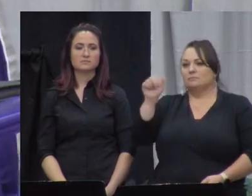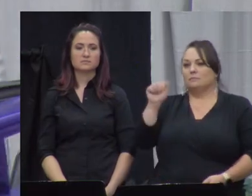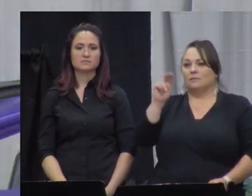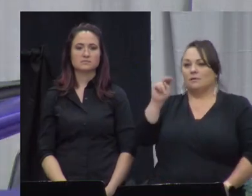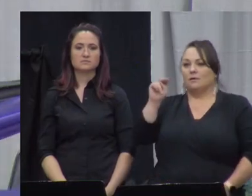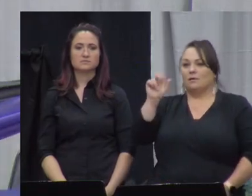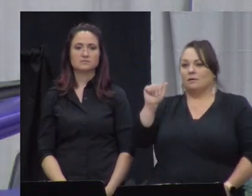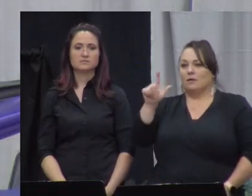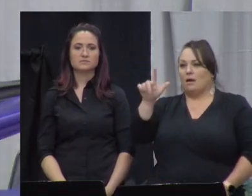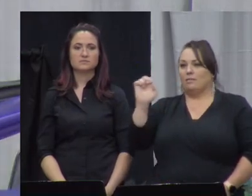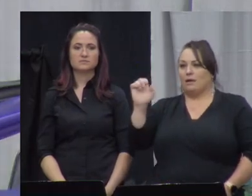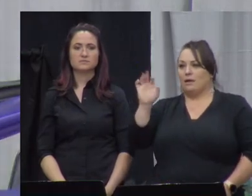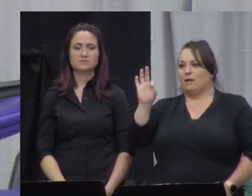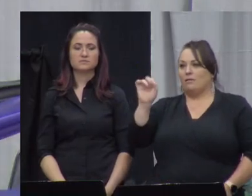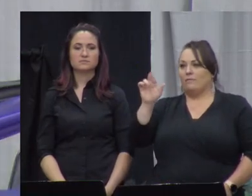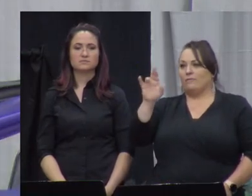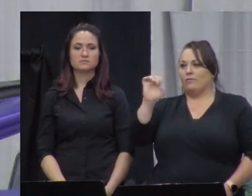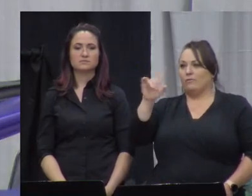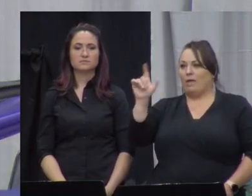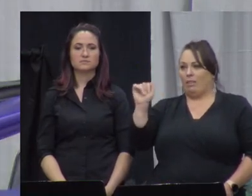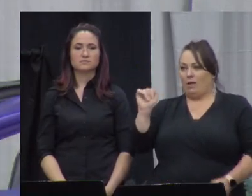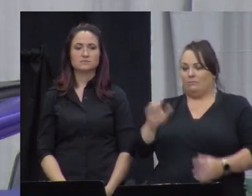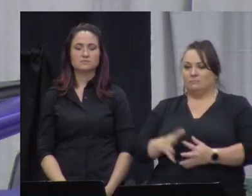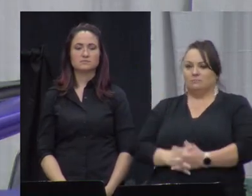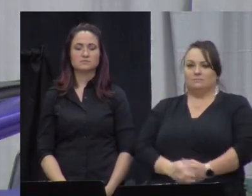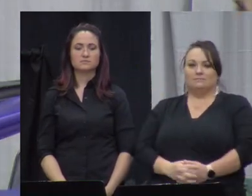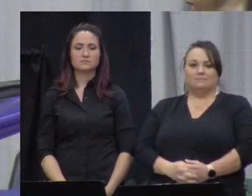Annalie Varela.